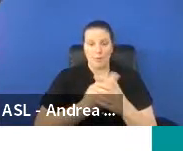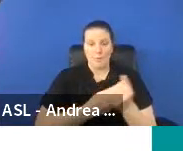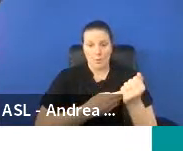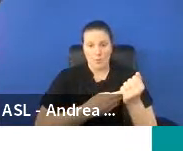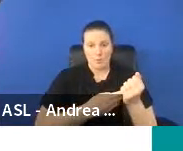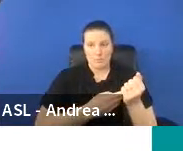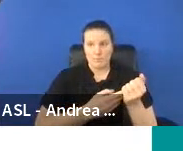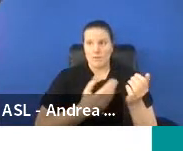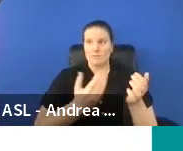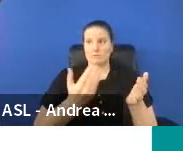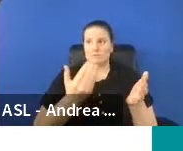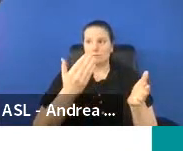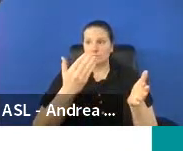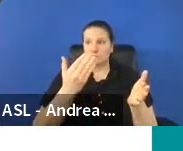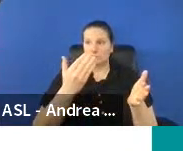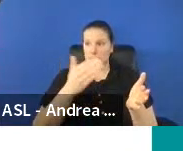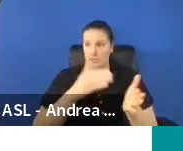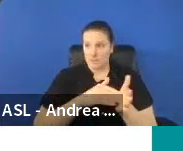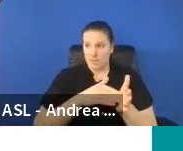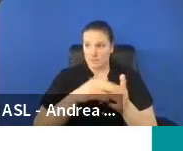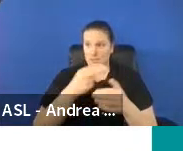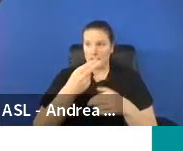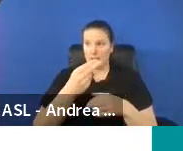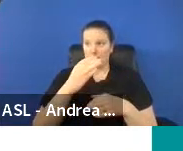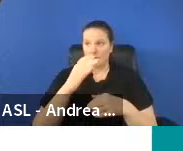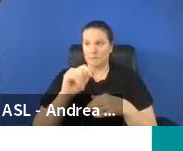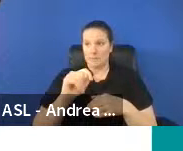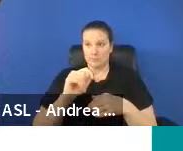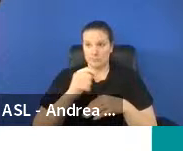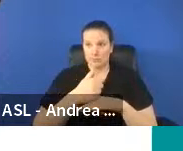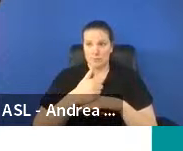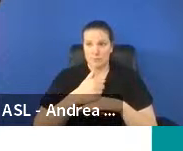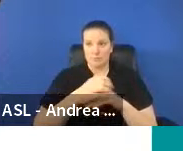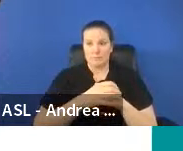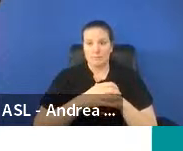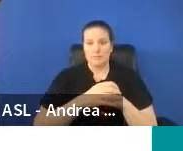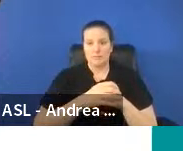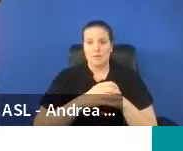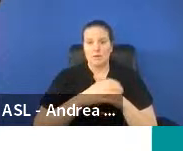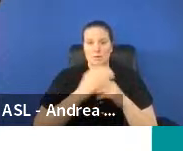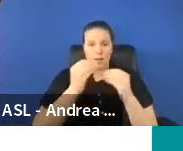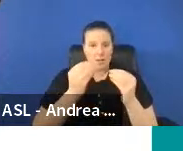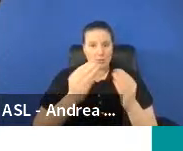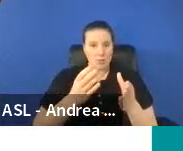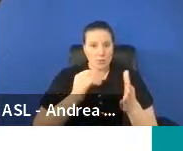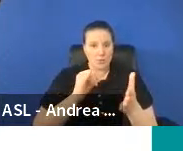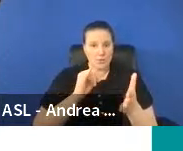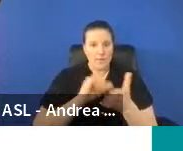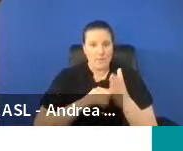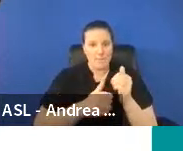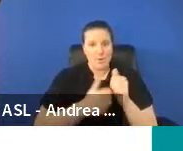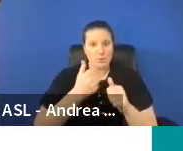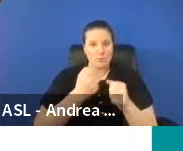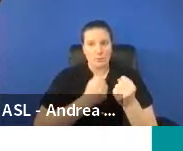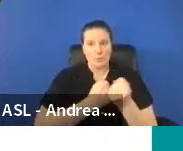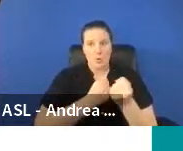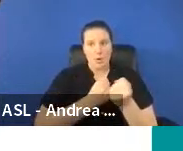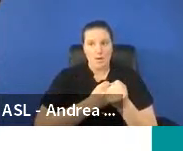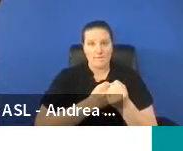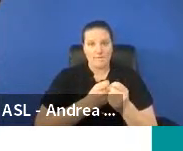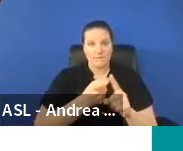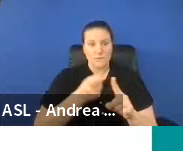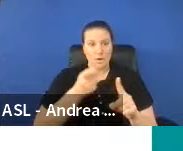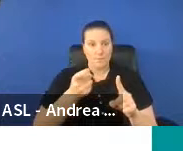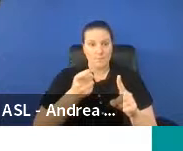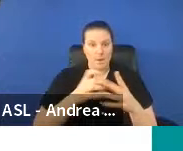and against high capacity transit on the Interstate Bridge. I will note that most of our support came from